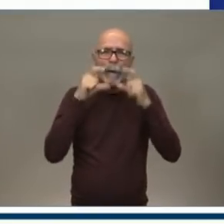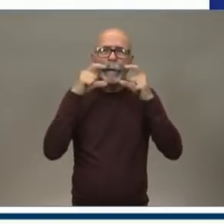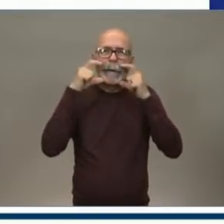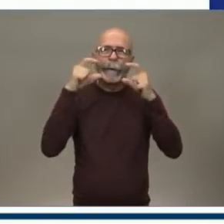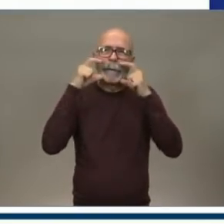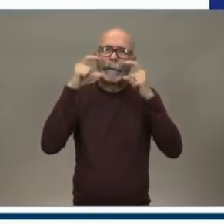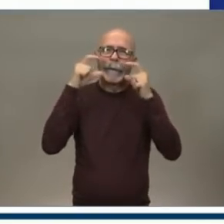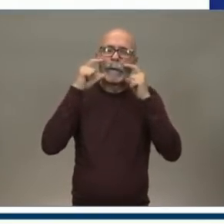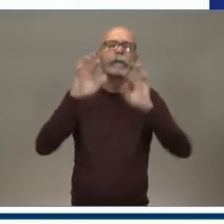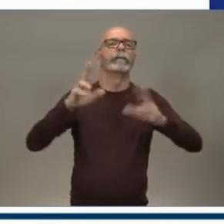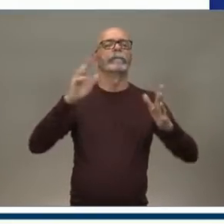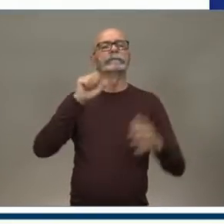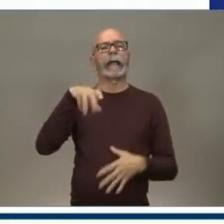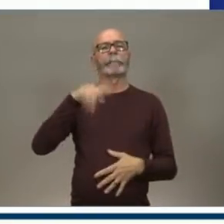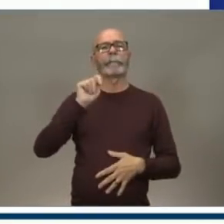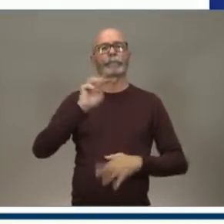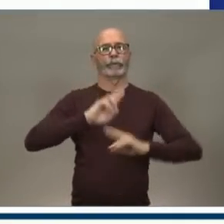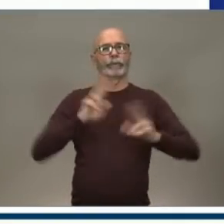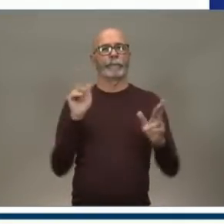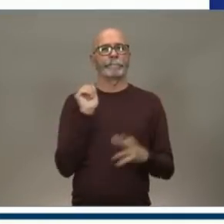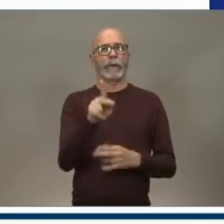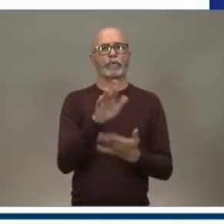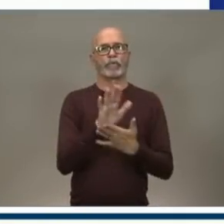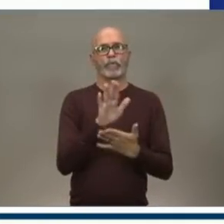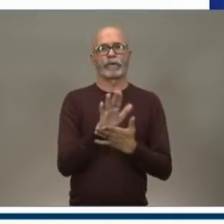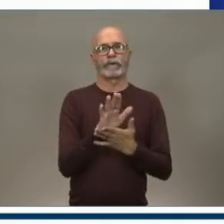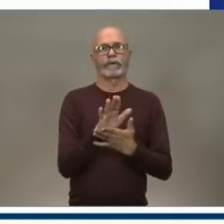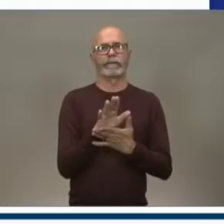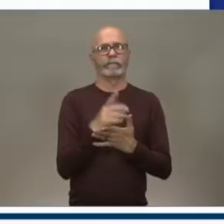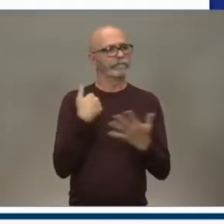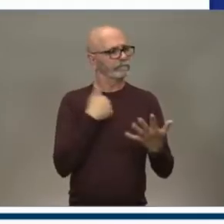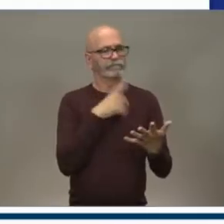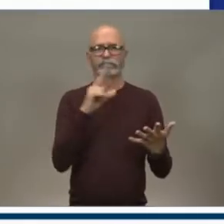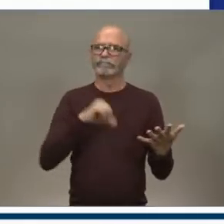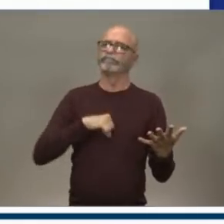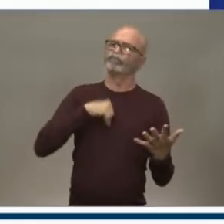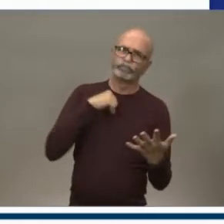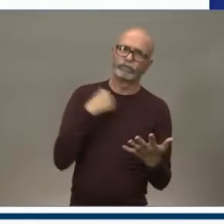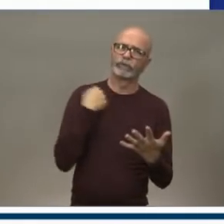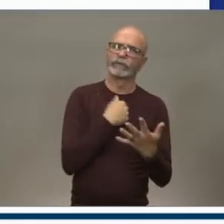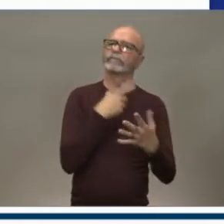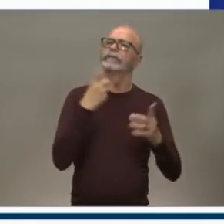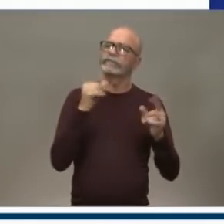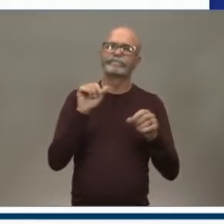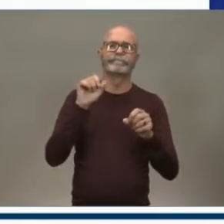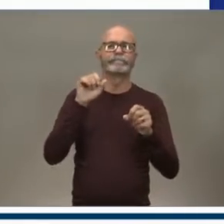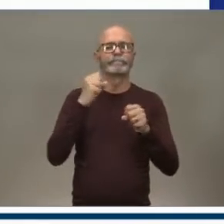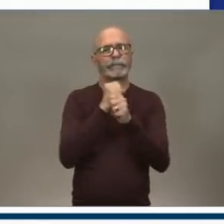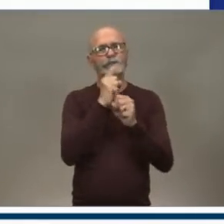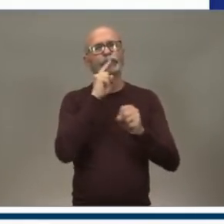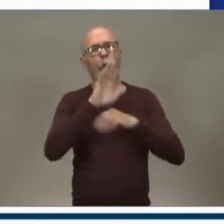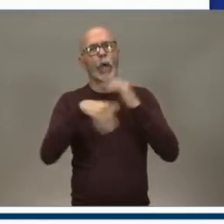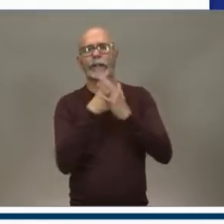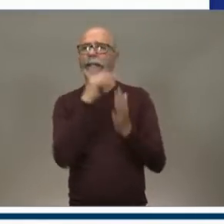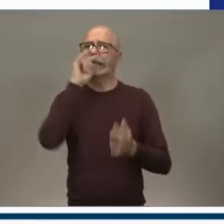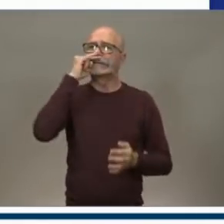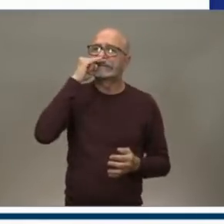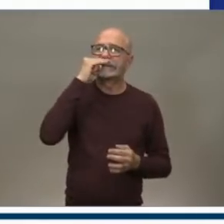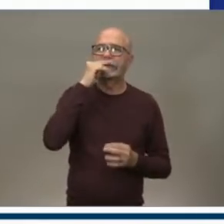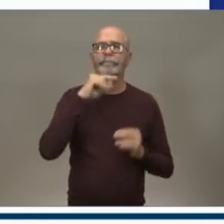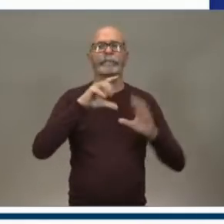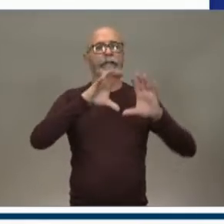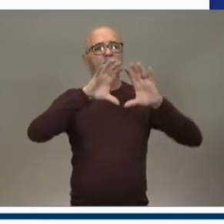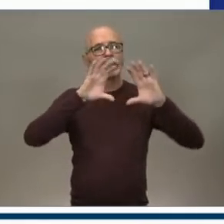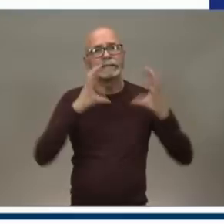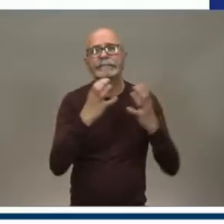And that was in preparation to keeping our kids safe on buses and in classrooms. We looked at the way we changed the makeup of how we move about